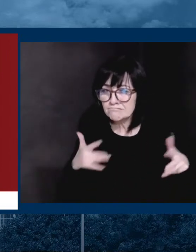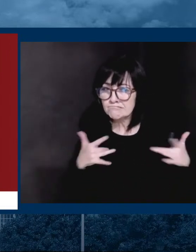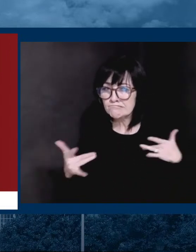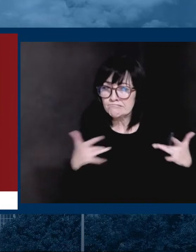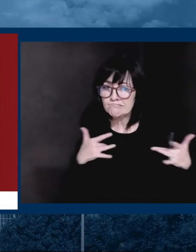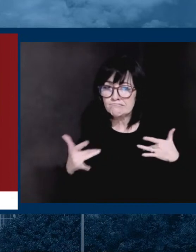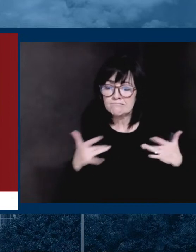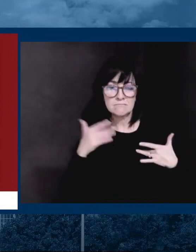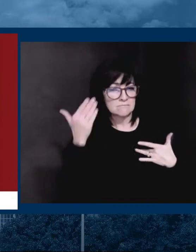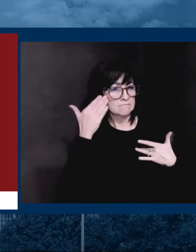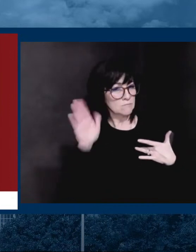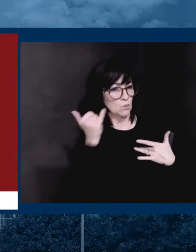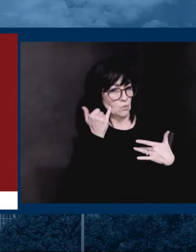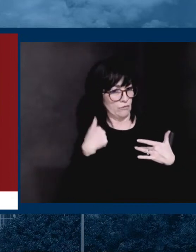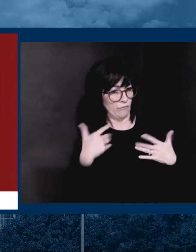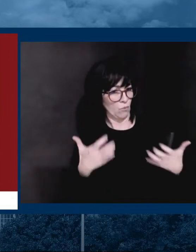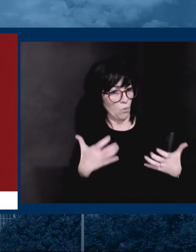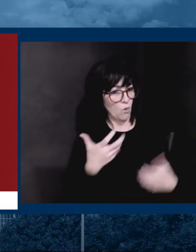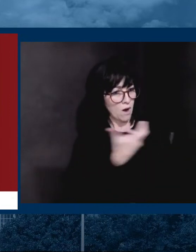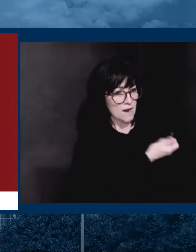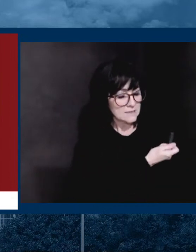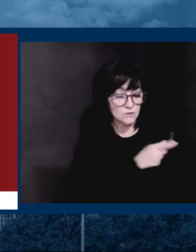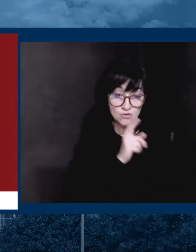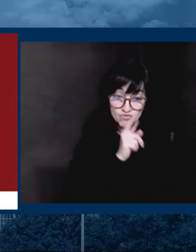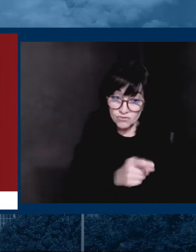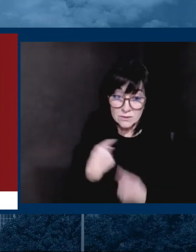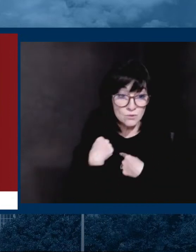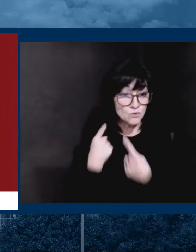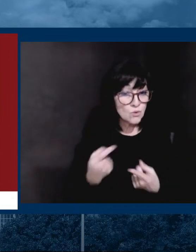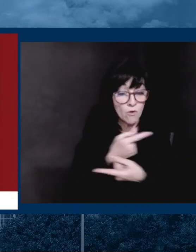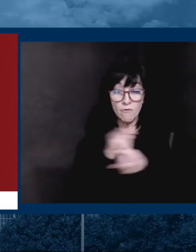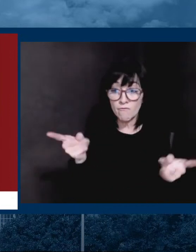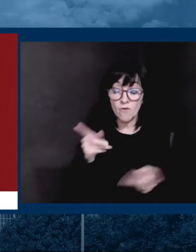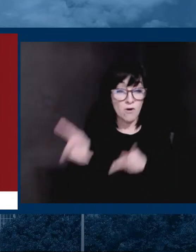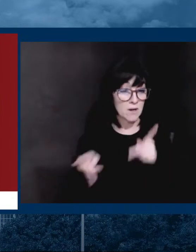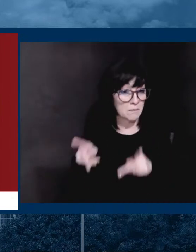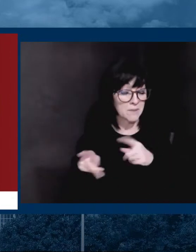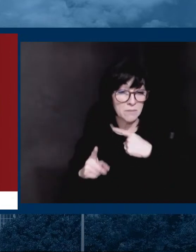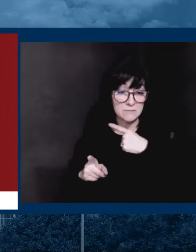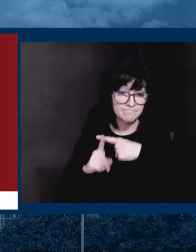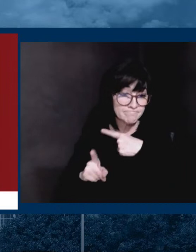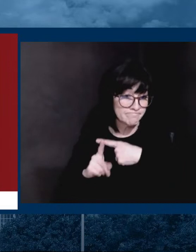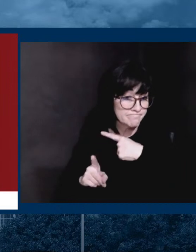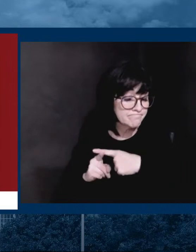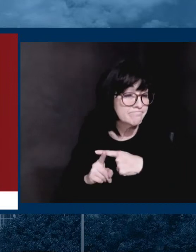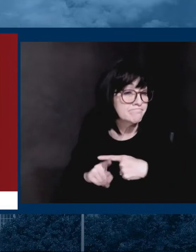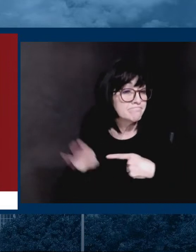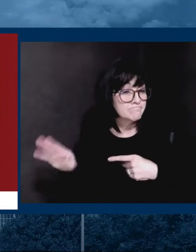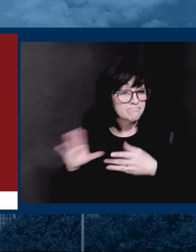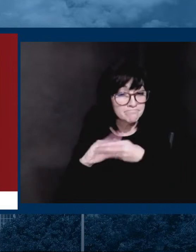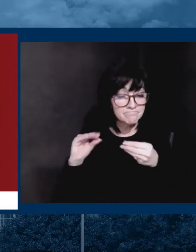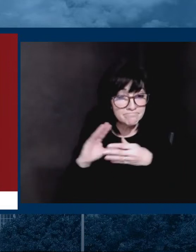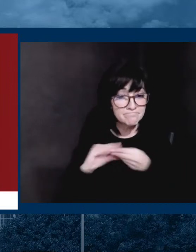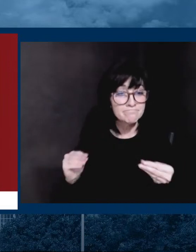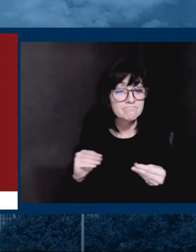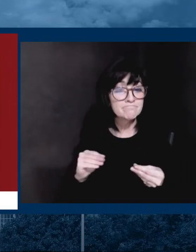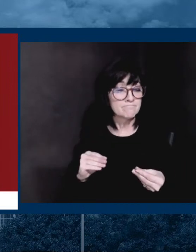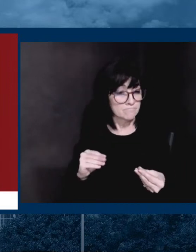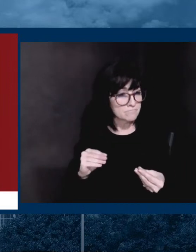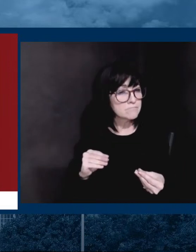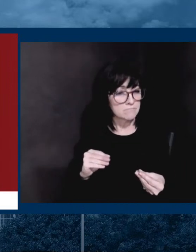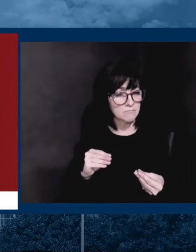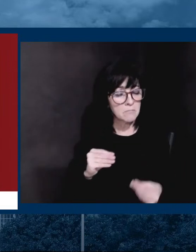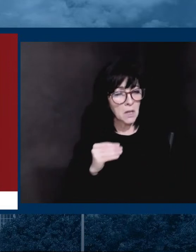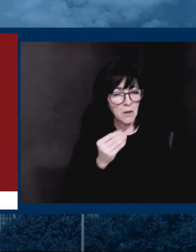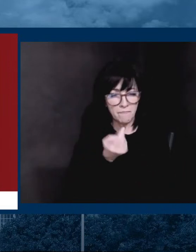positive. Some, effects that Dr. Rattay is going to talk about that a very small minority